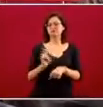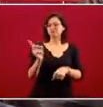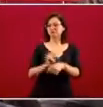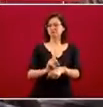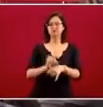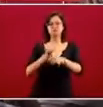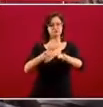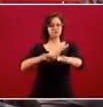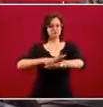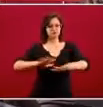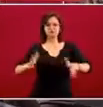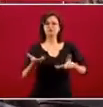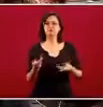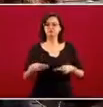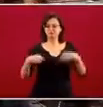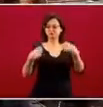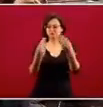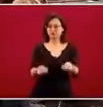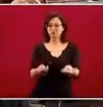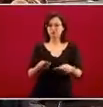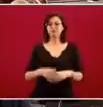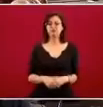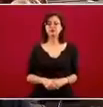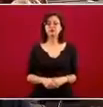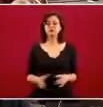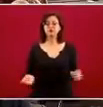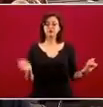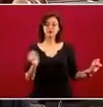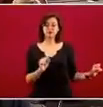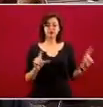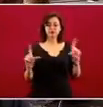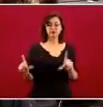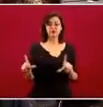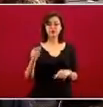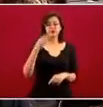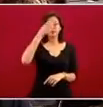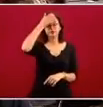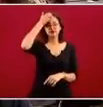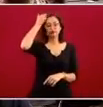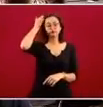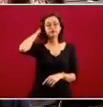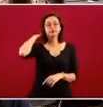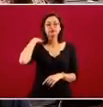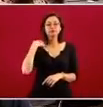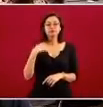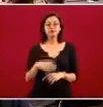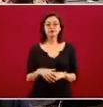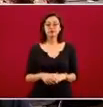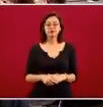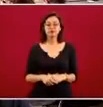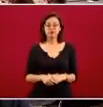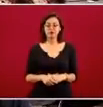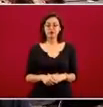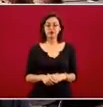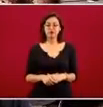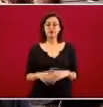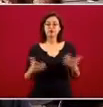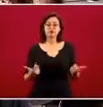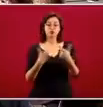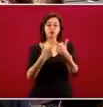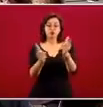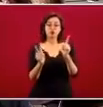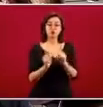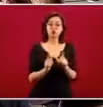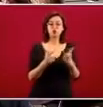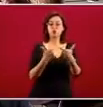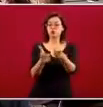look at them, and this chart, we will be showing this chart as a frame of reference in each of the daily